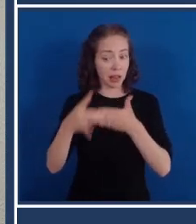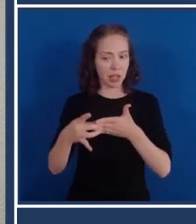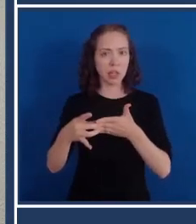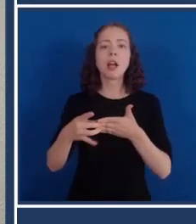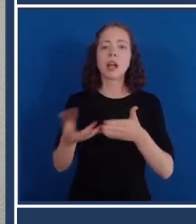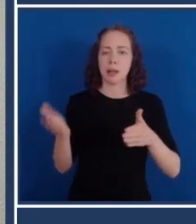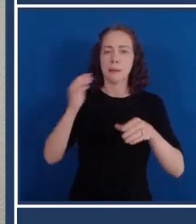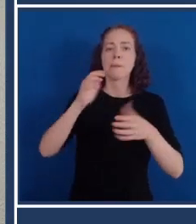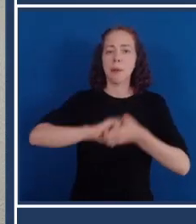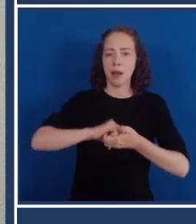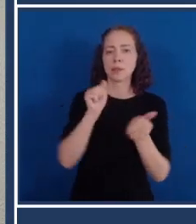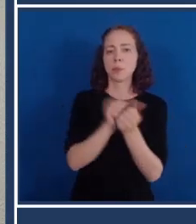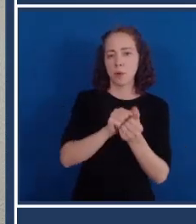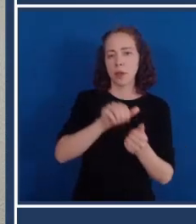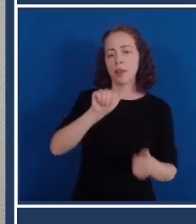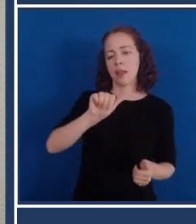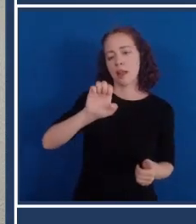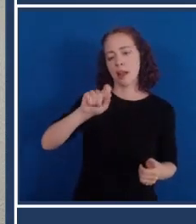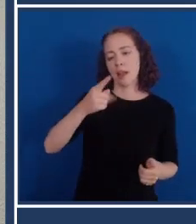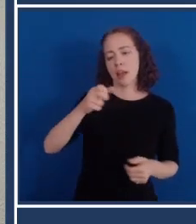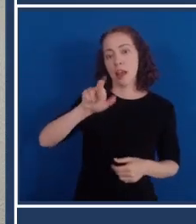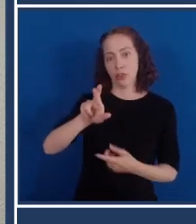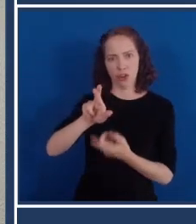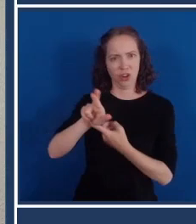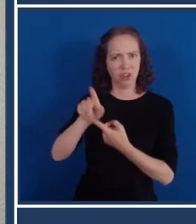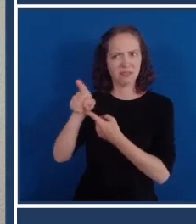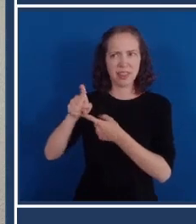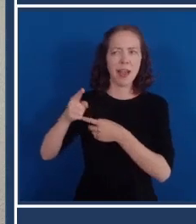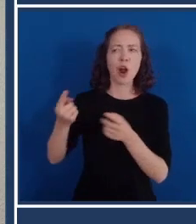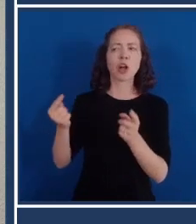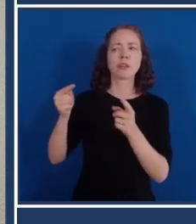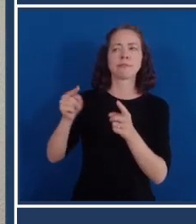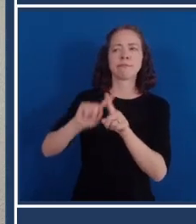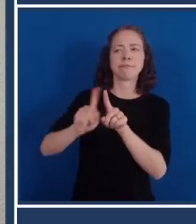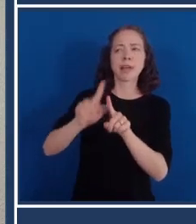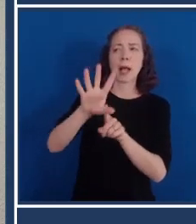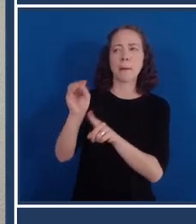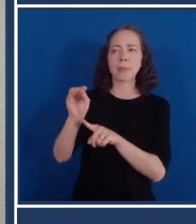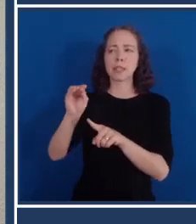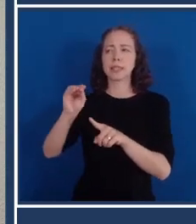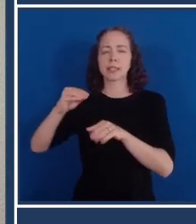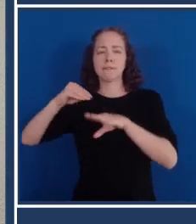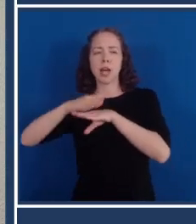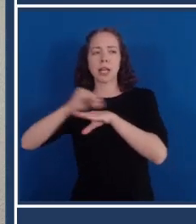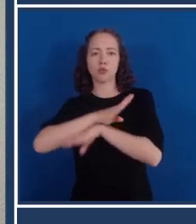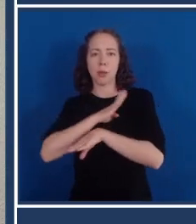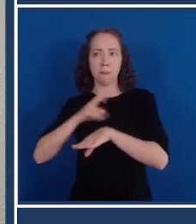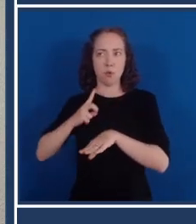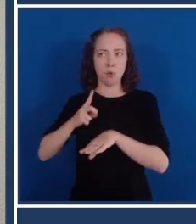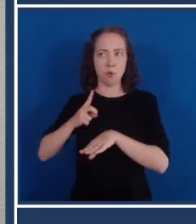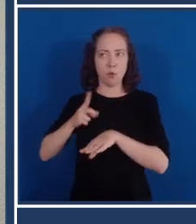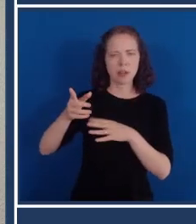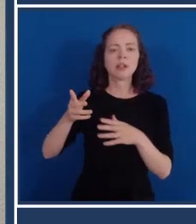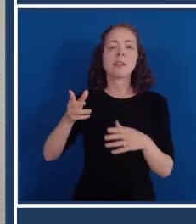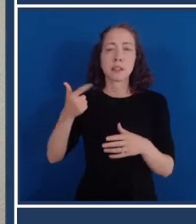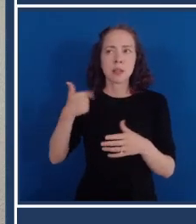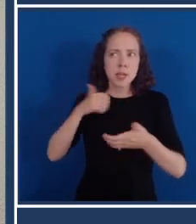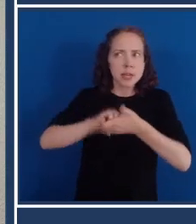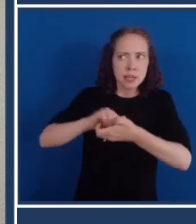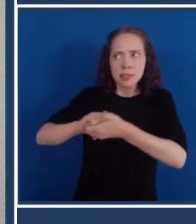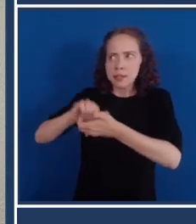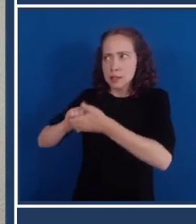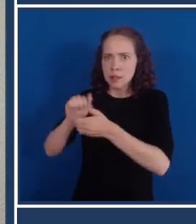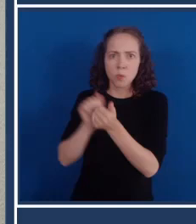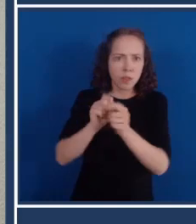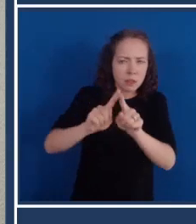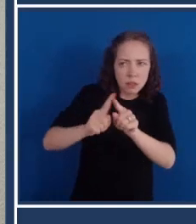cross-company advisory board, researchers, engineers, to really work through some of these hard questions together and try and bring a number